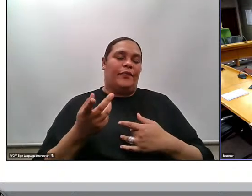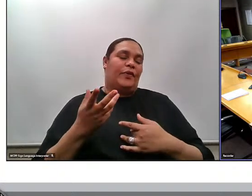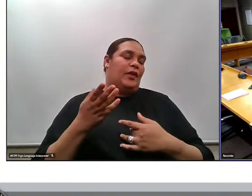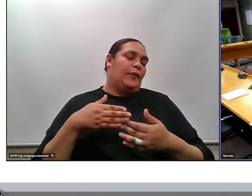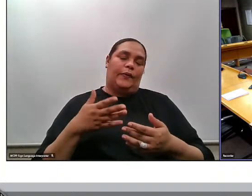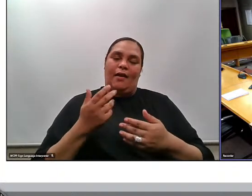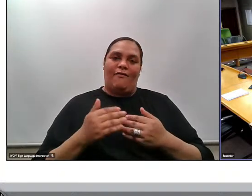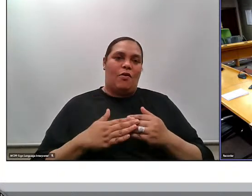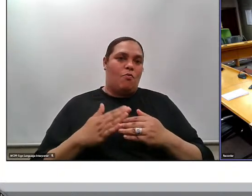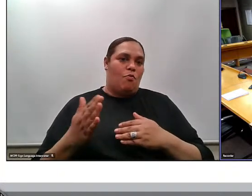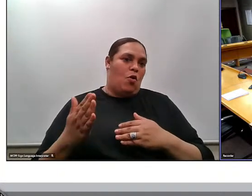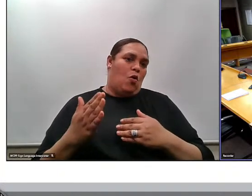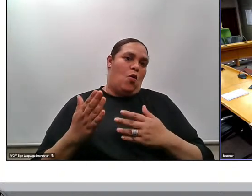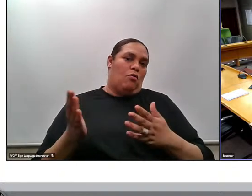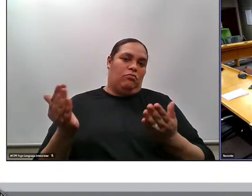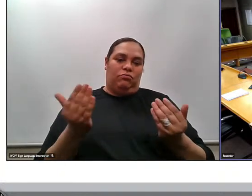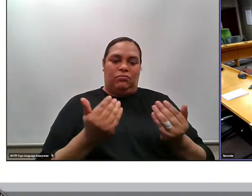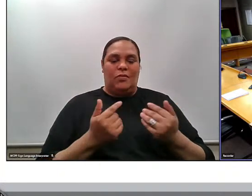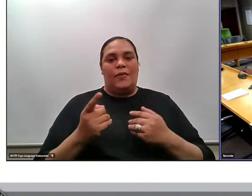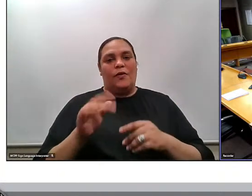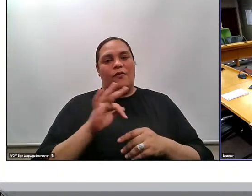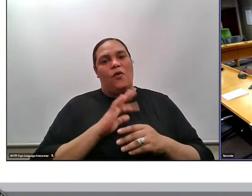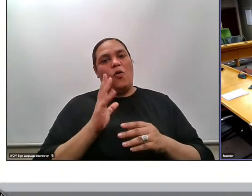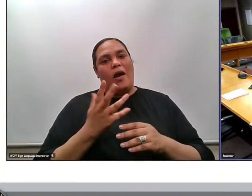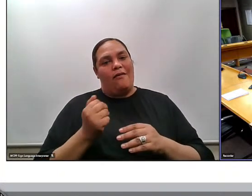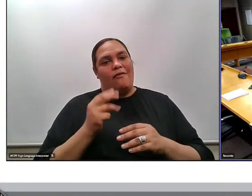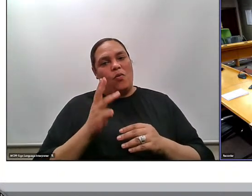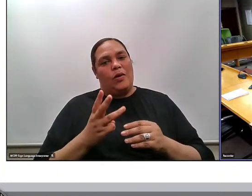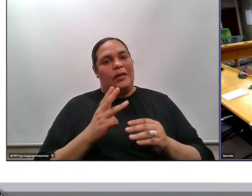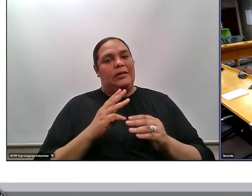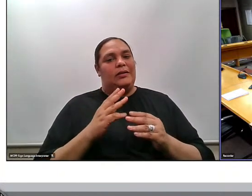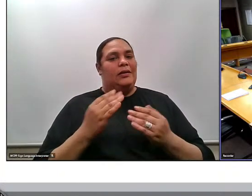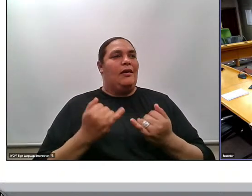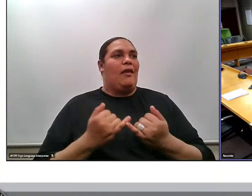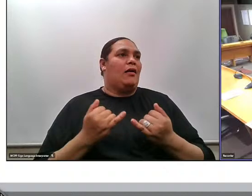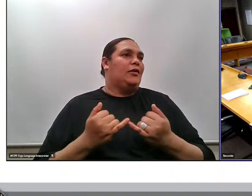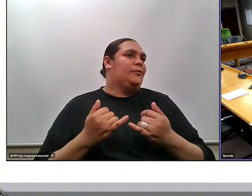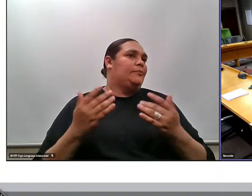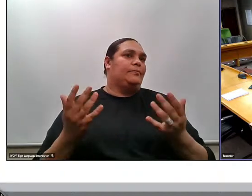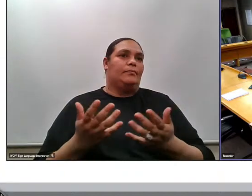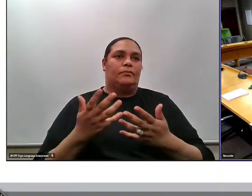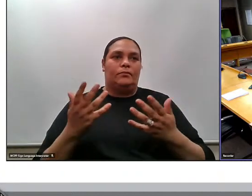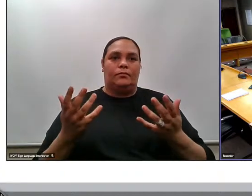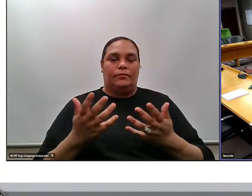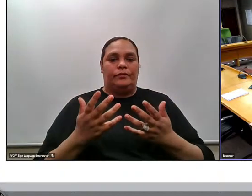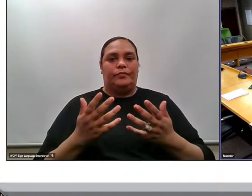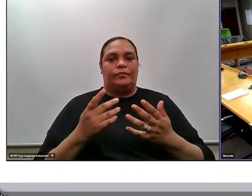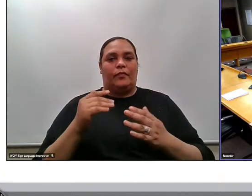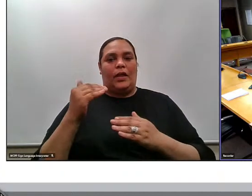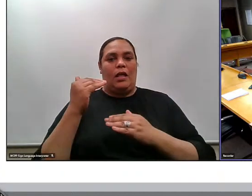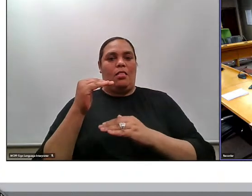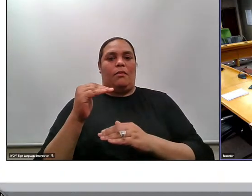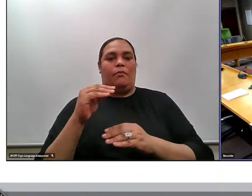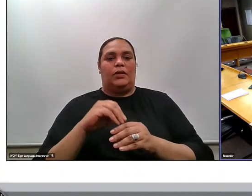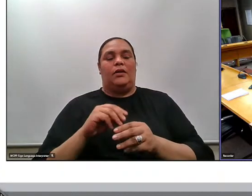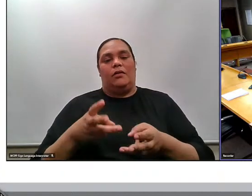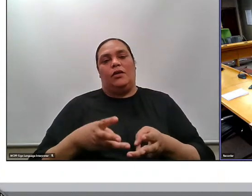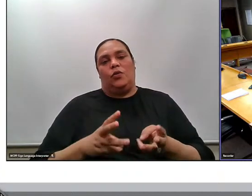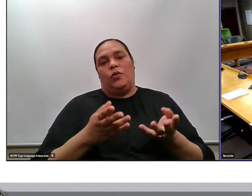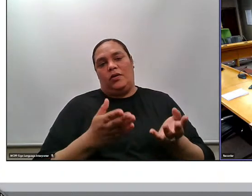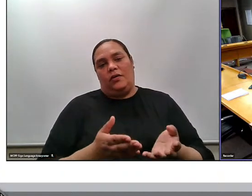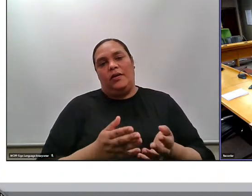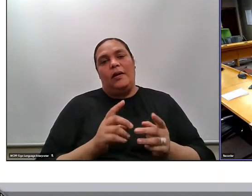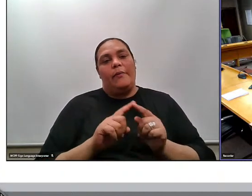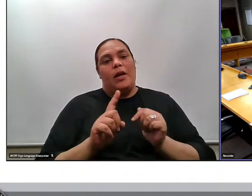isn't much traction, then you are always going to have somewhat a limitation in that regard.